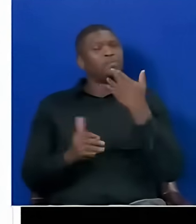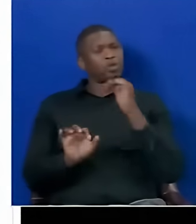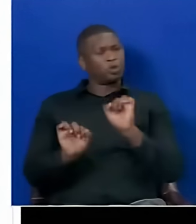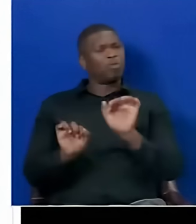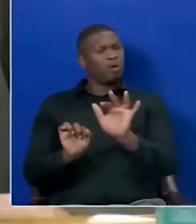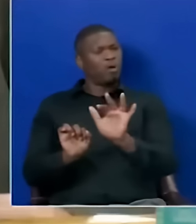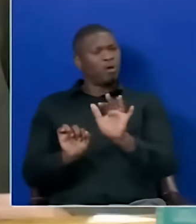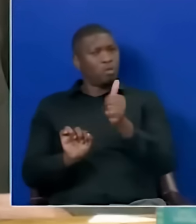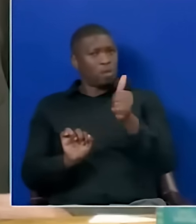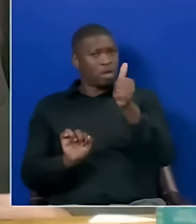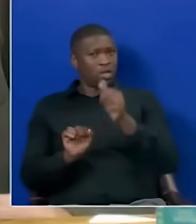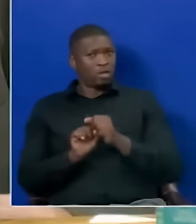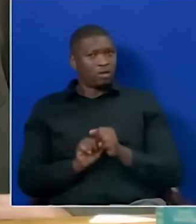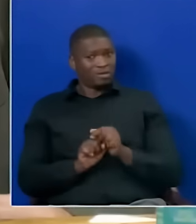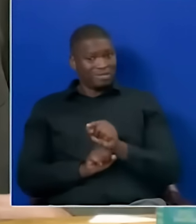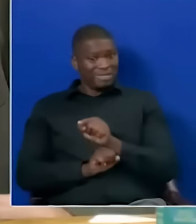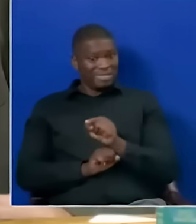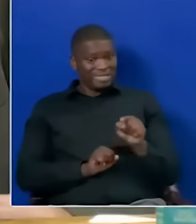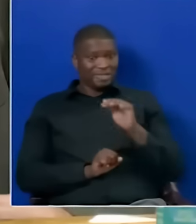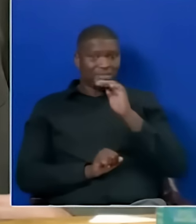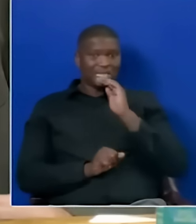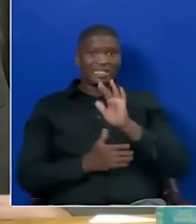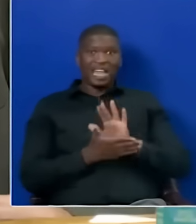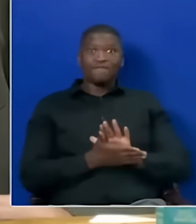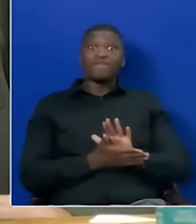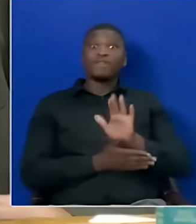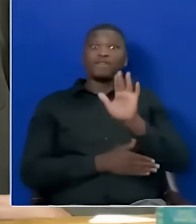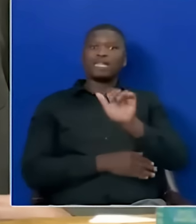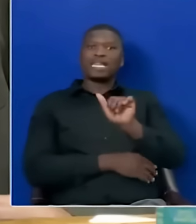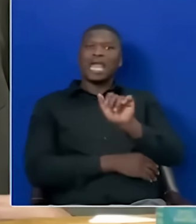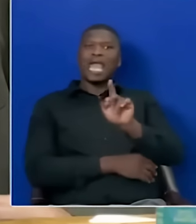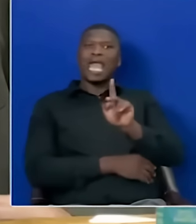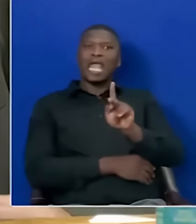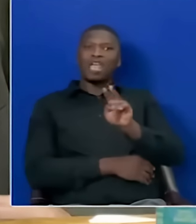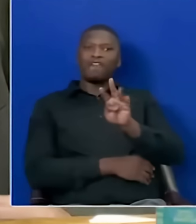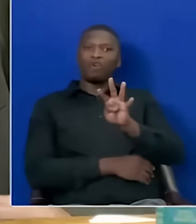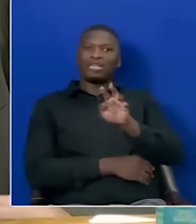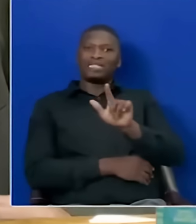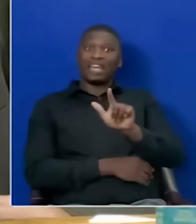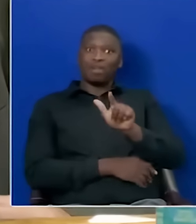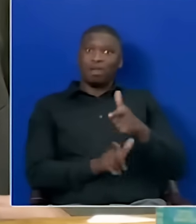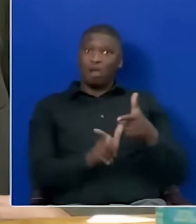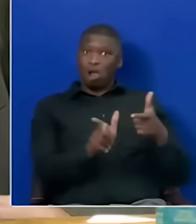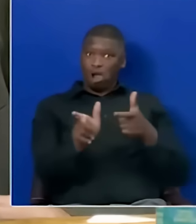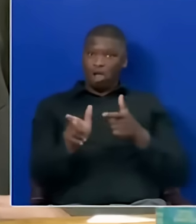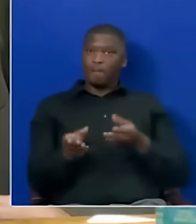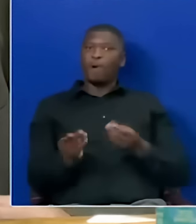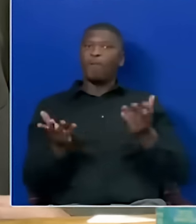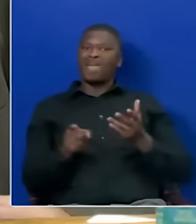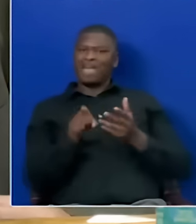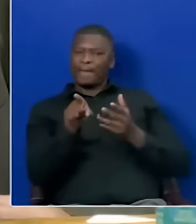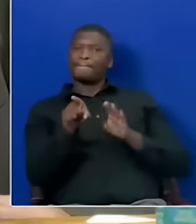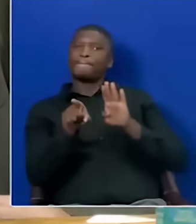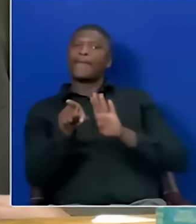are 15 AK-47 cartridges in the Bramley case that were found in possession of the suspects when they were arrested in